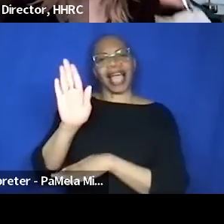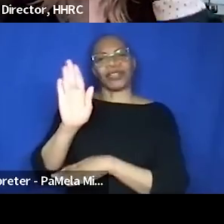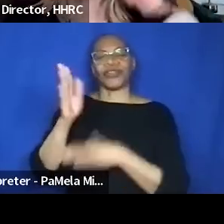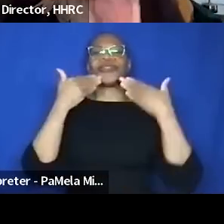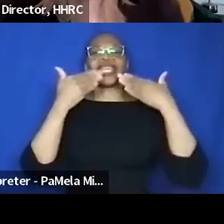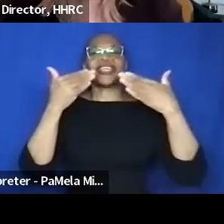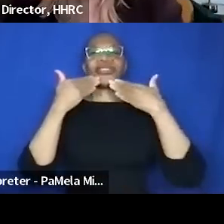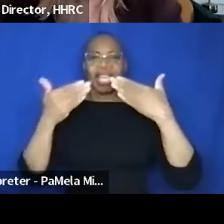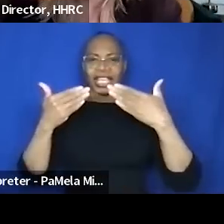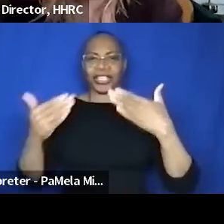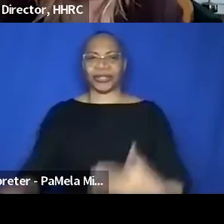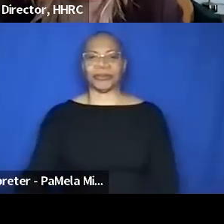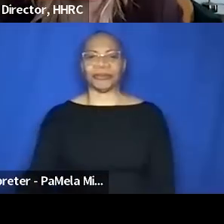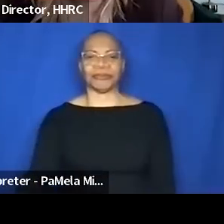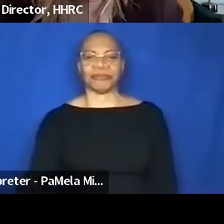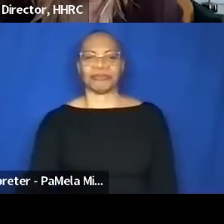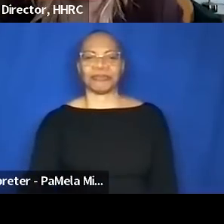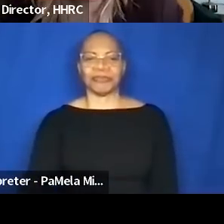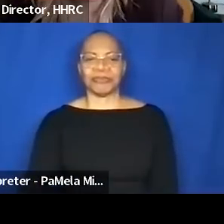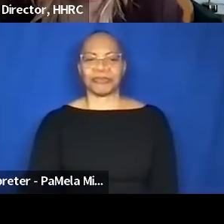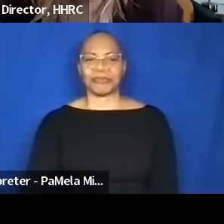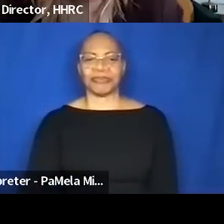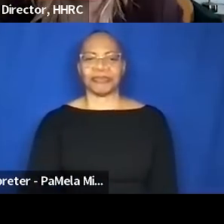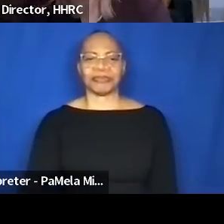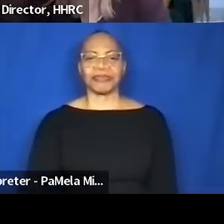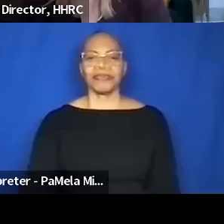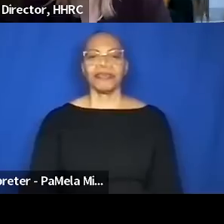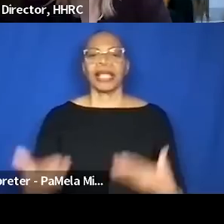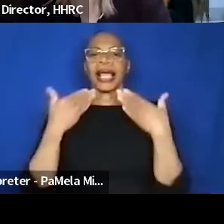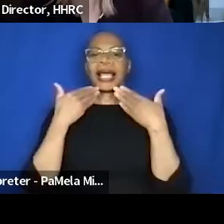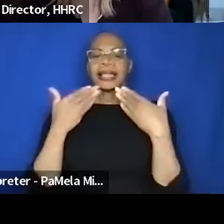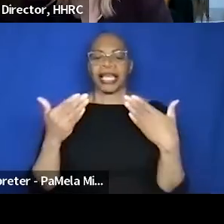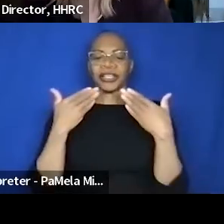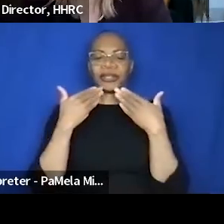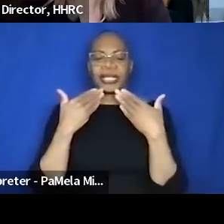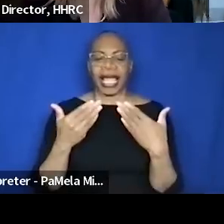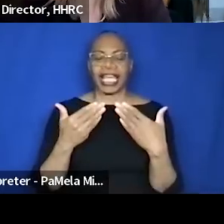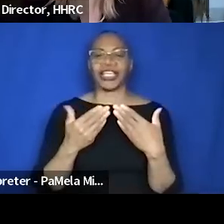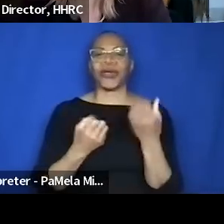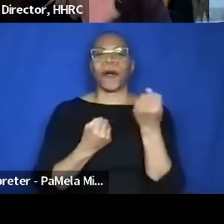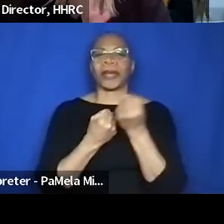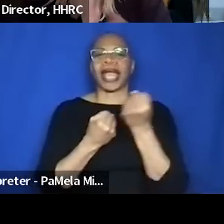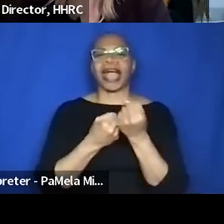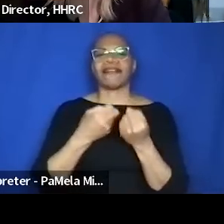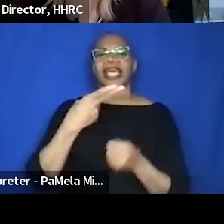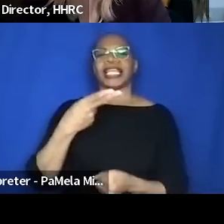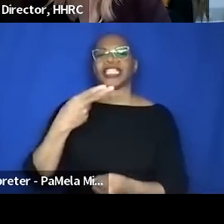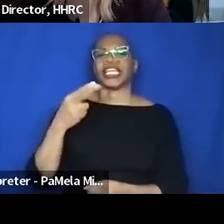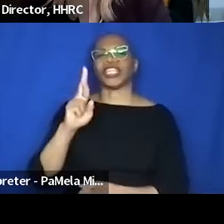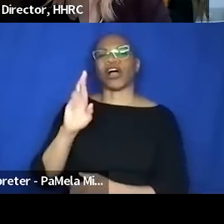Thank you. Great. Thank you so much. And on behalf of